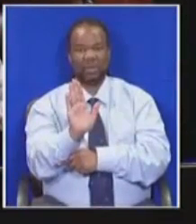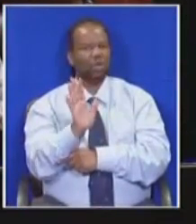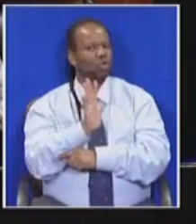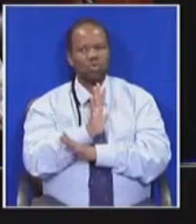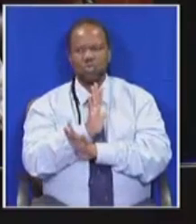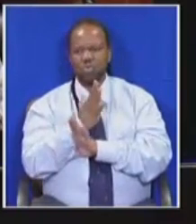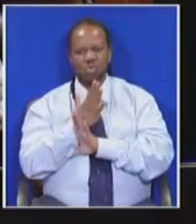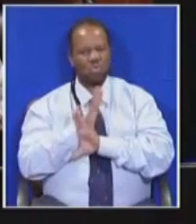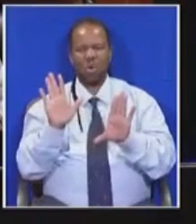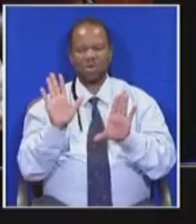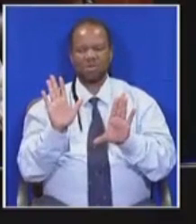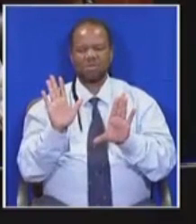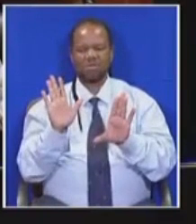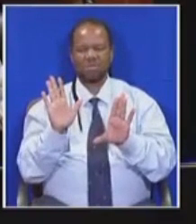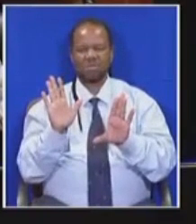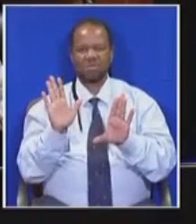willing